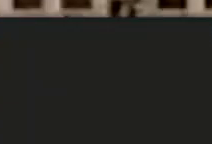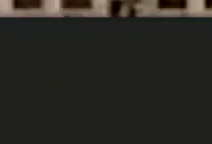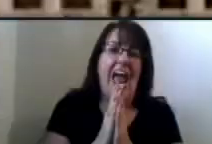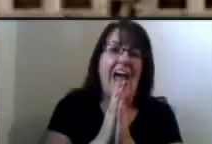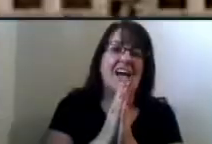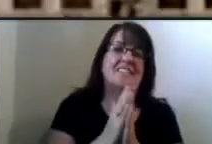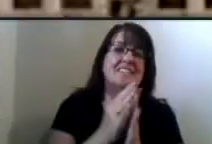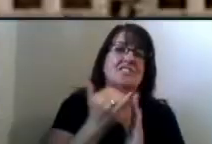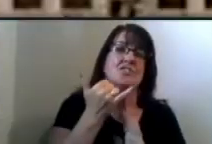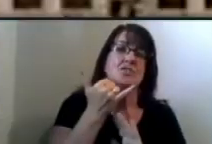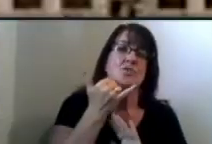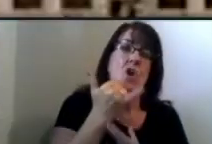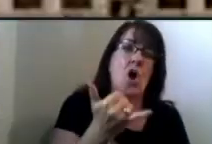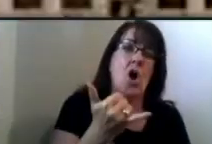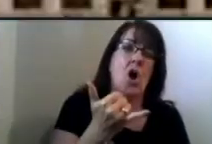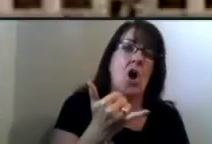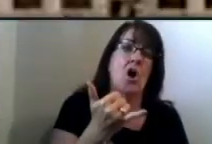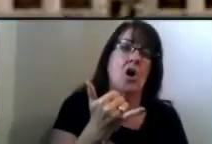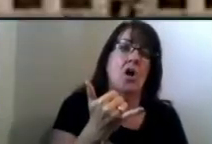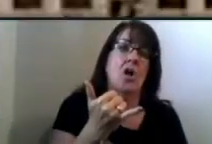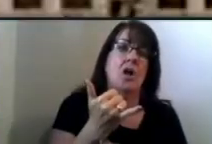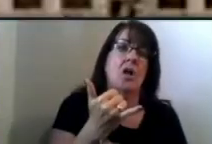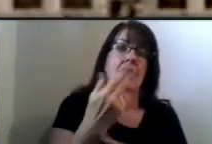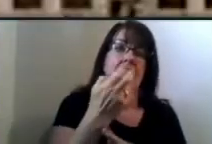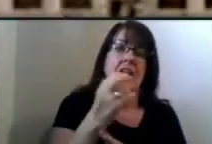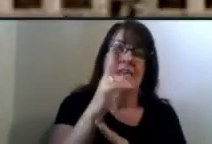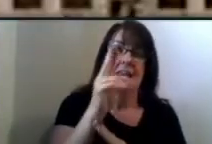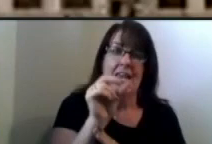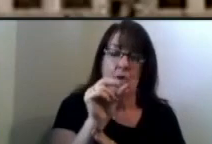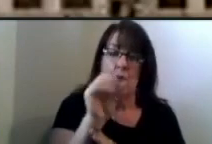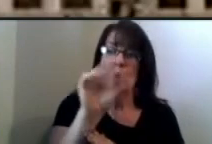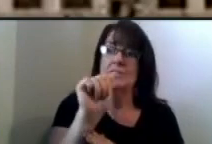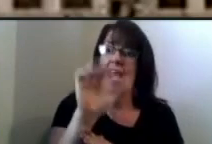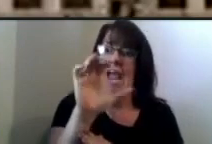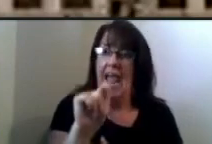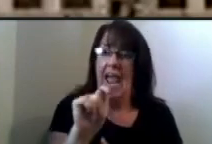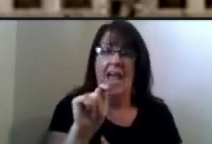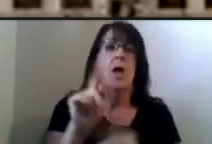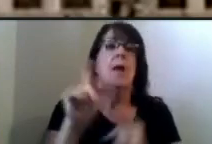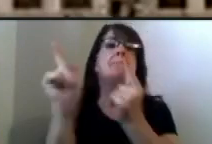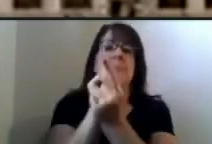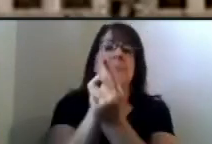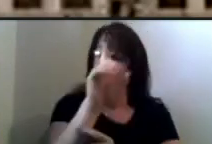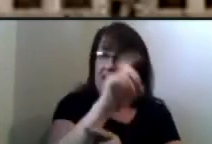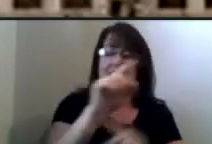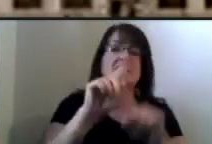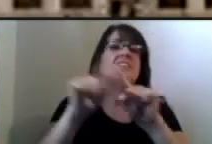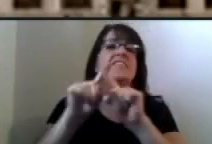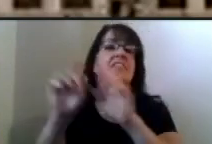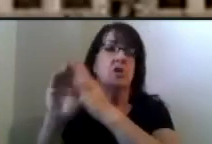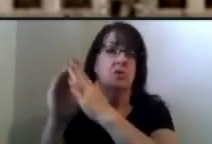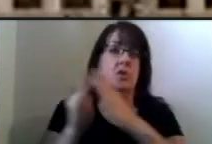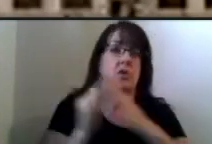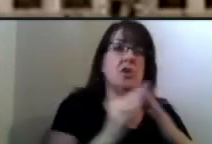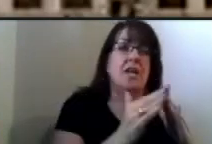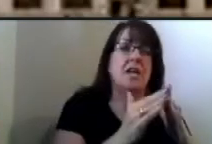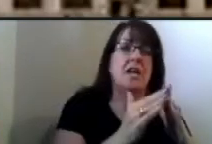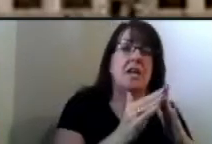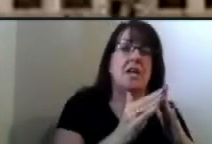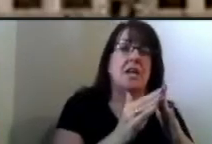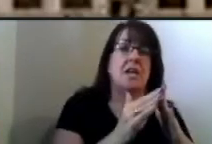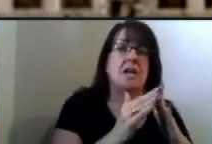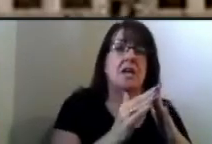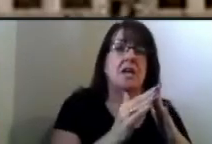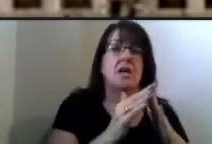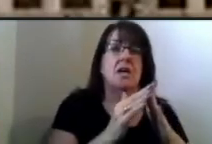the provision in the HEROES Act that are meant to meet the needs of immigrant communities. Ask Senator Stabenow and Senator